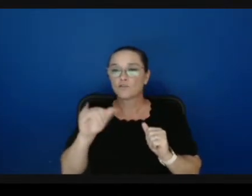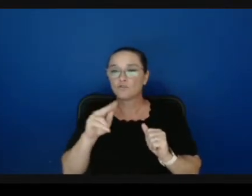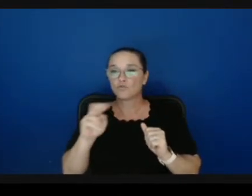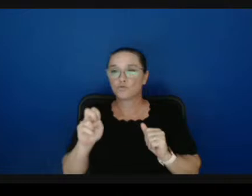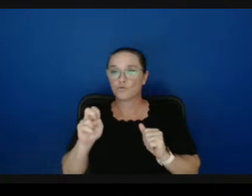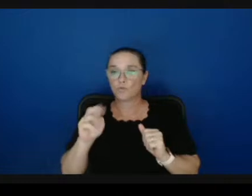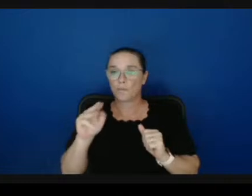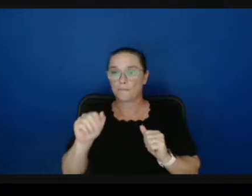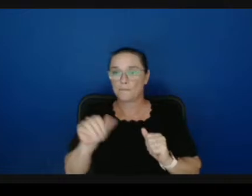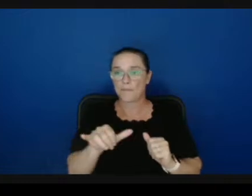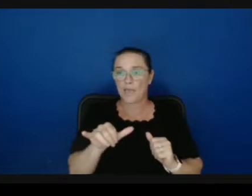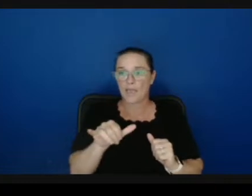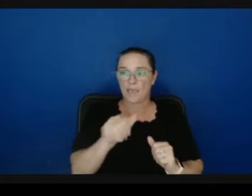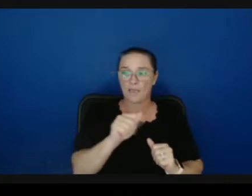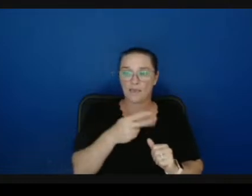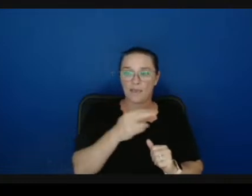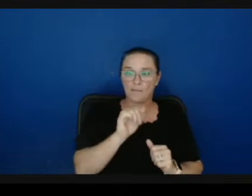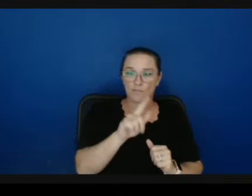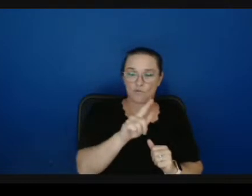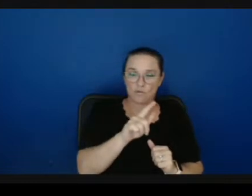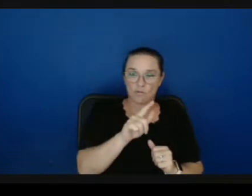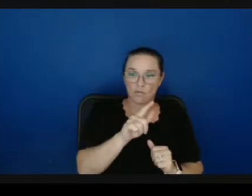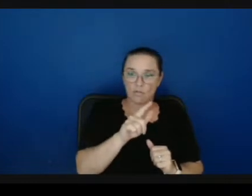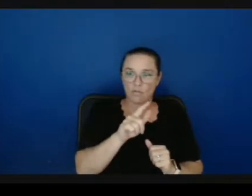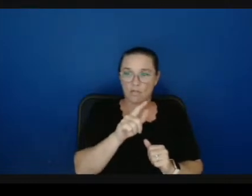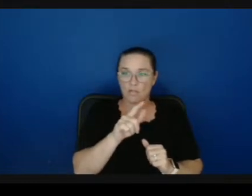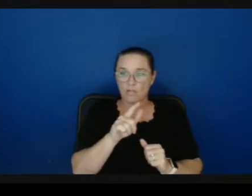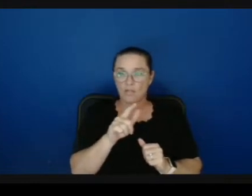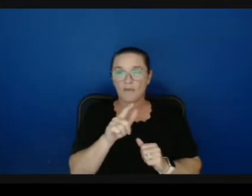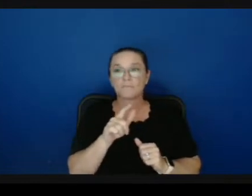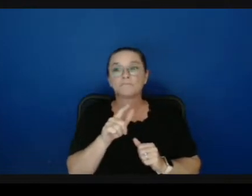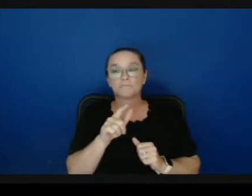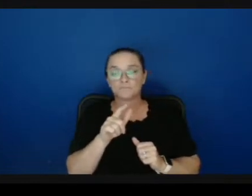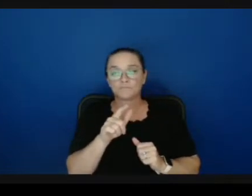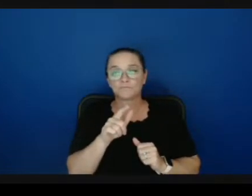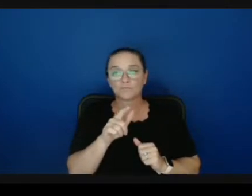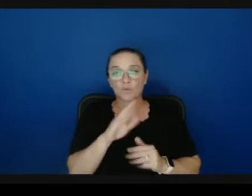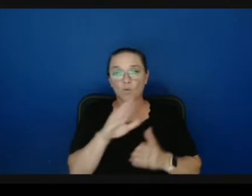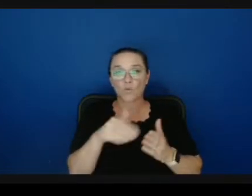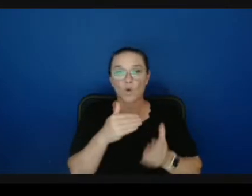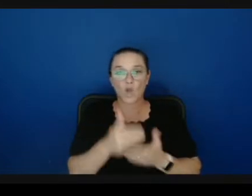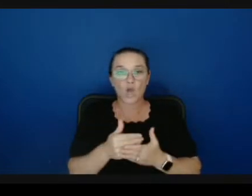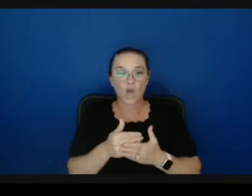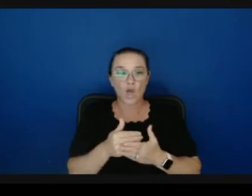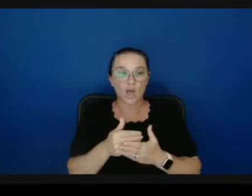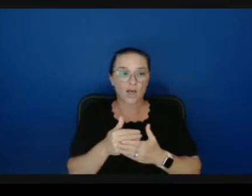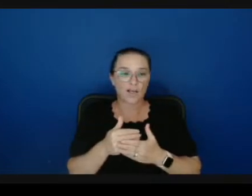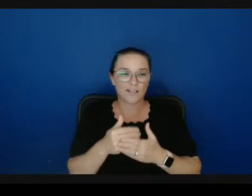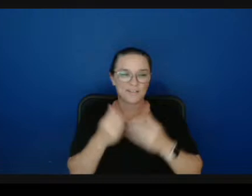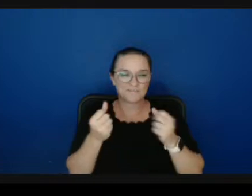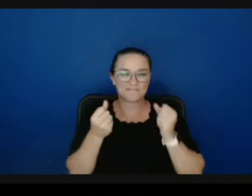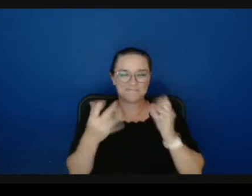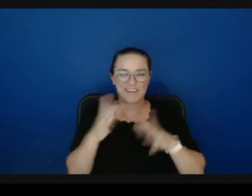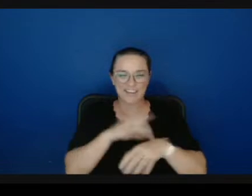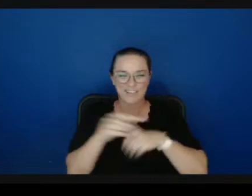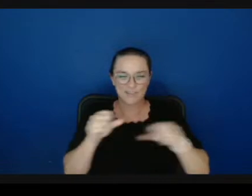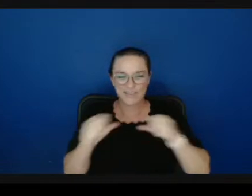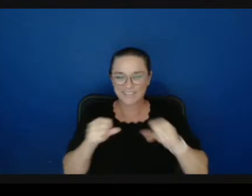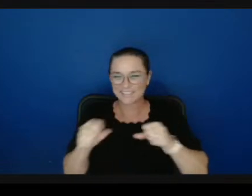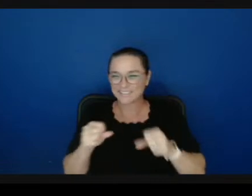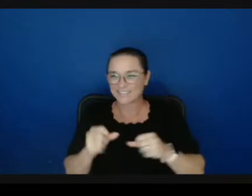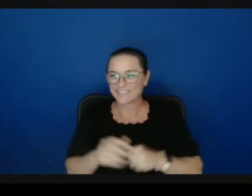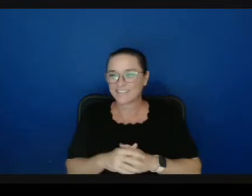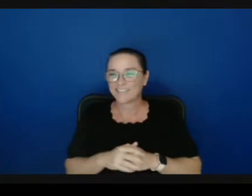May, April were all extremely earthquakey, when we